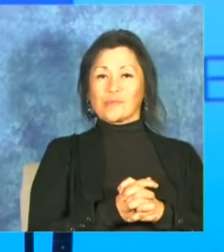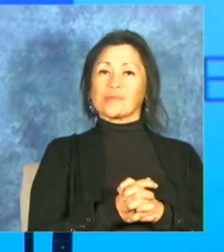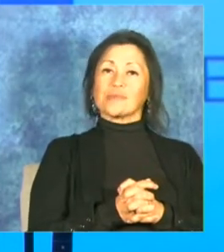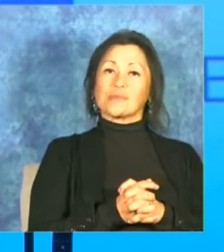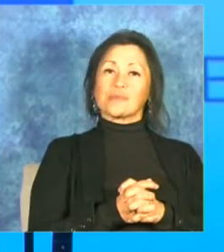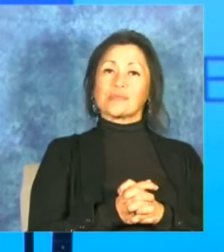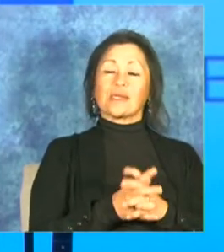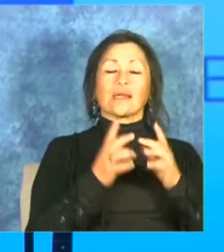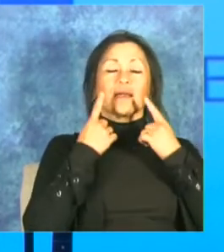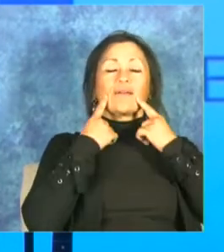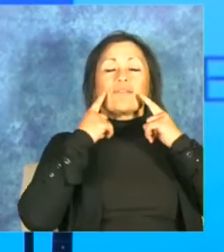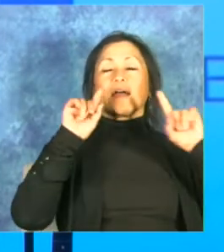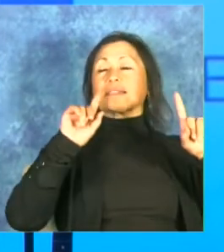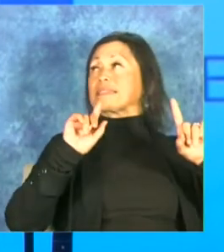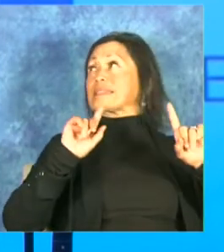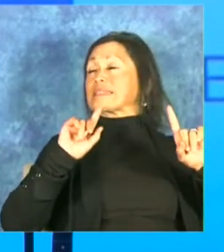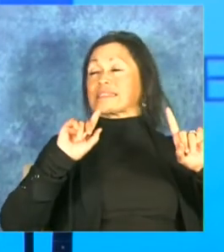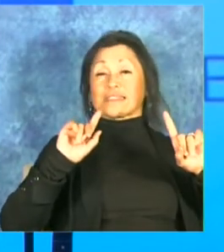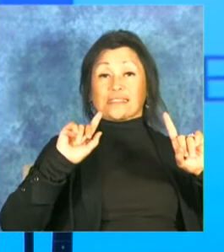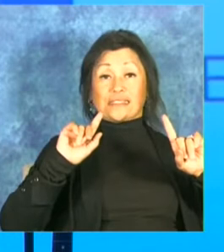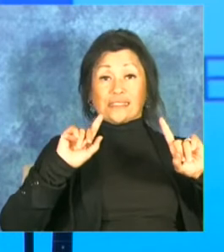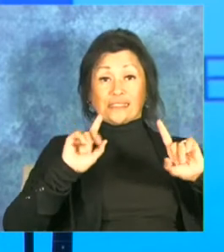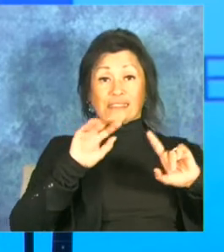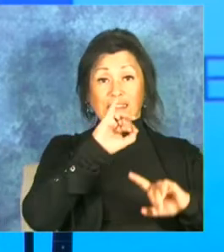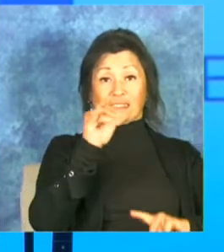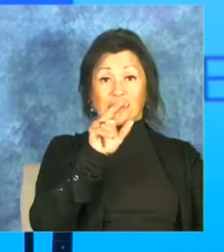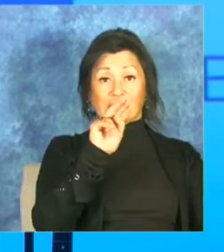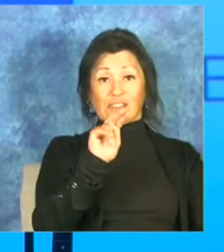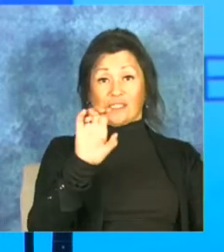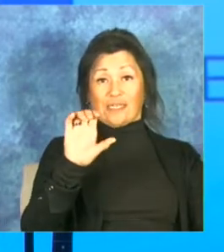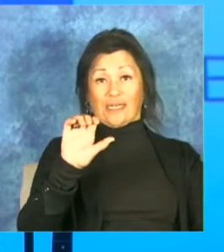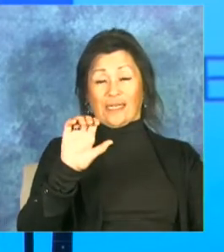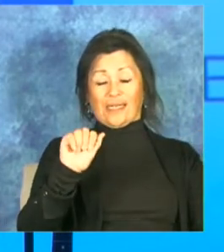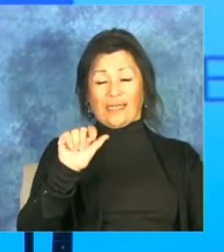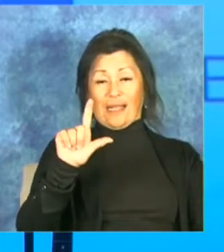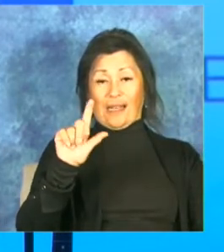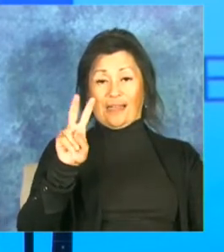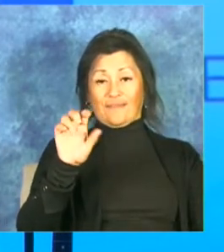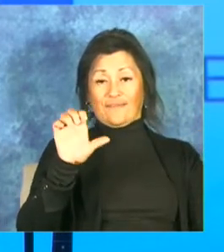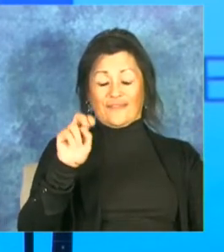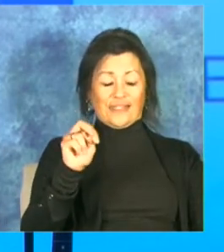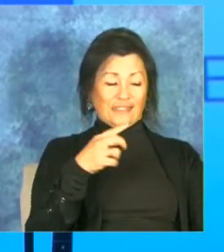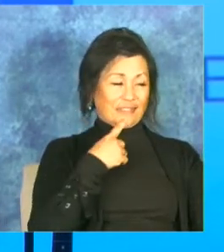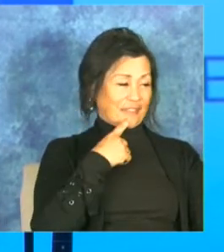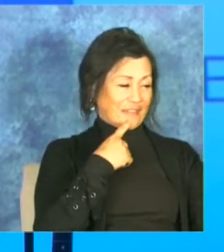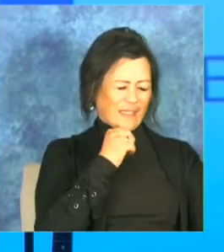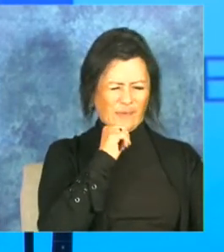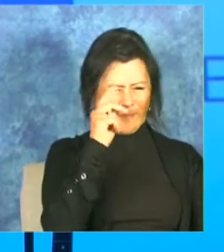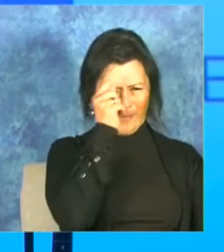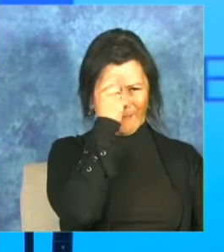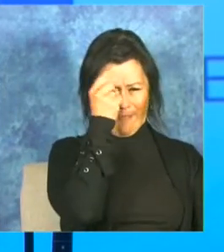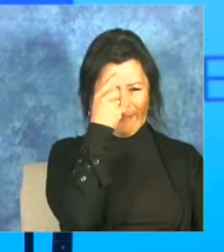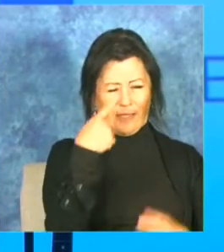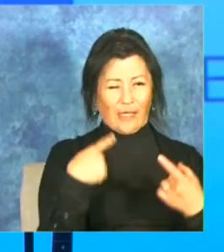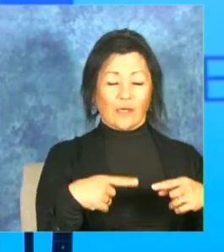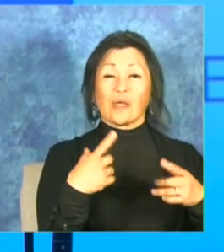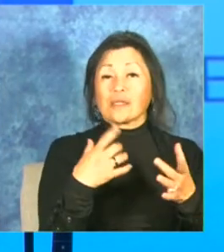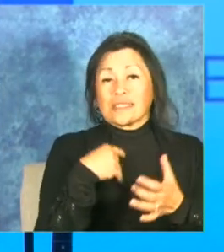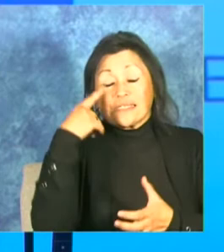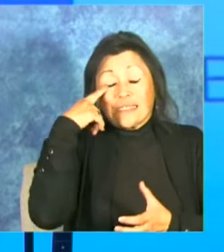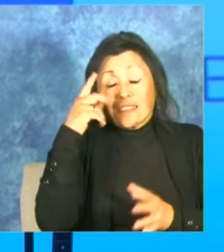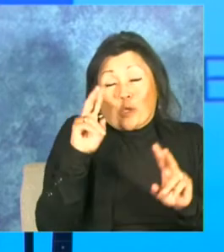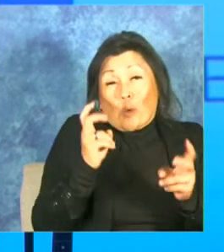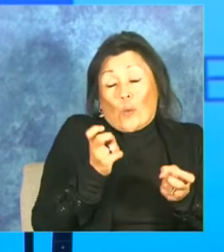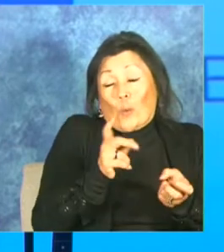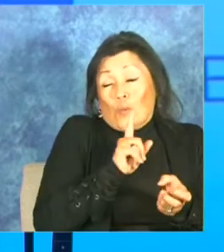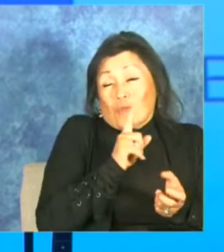And finally, John Calvin says this, and I'm not interested in theological discussions. I just think his quote